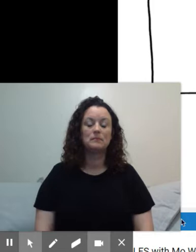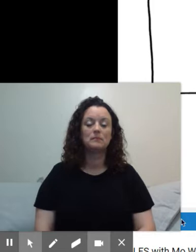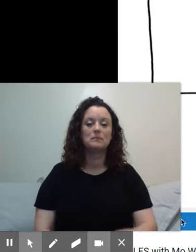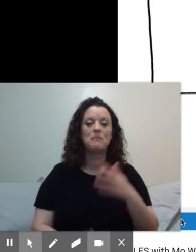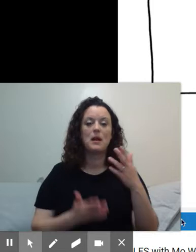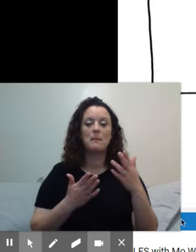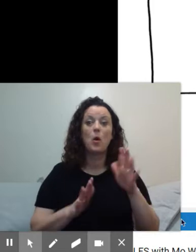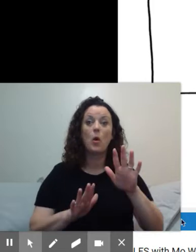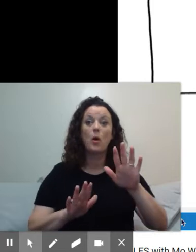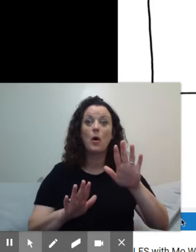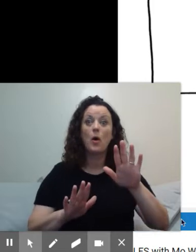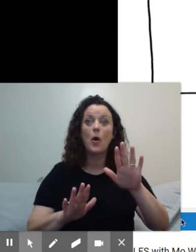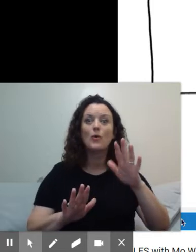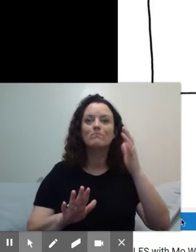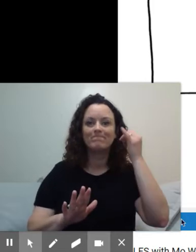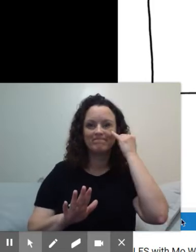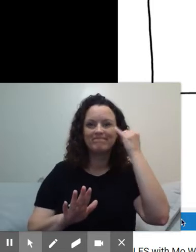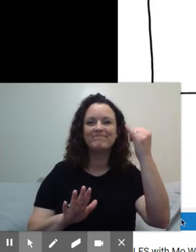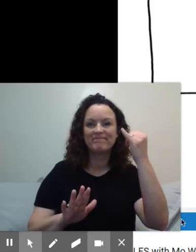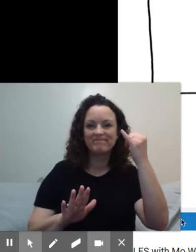Oh, I have an idea.